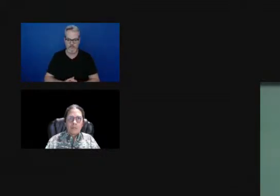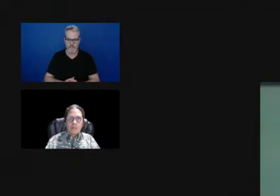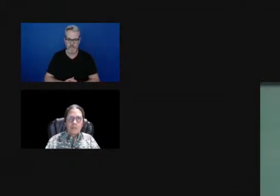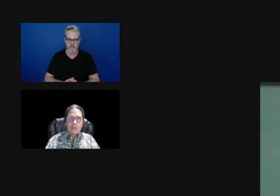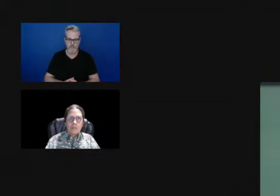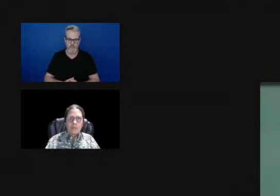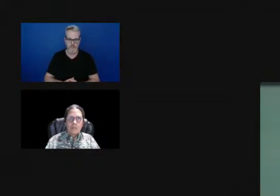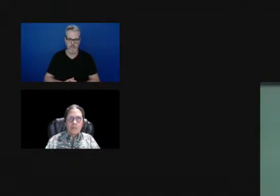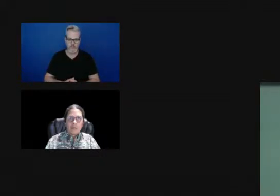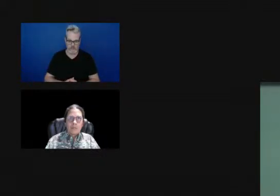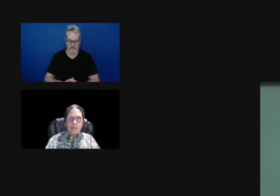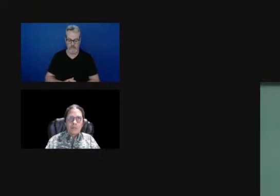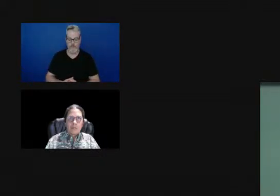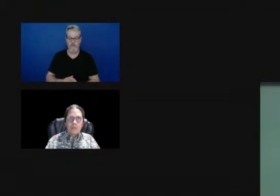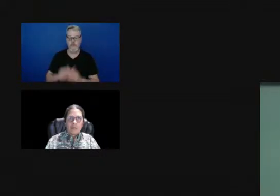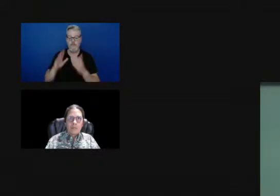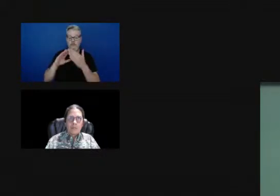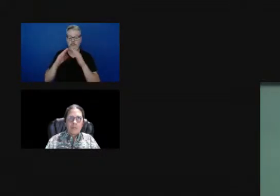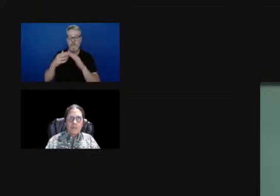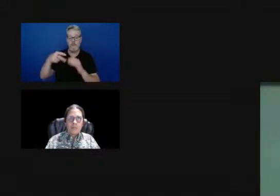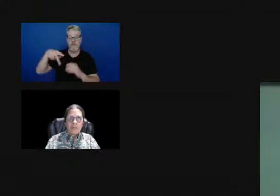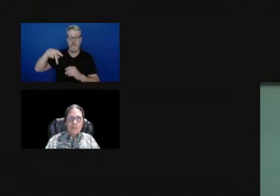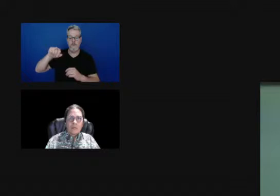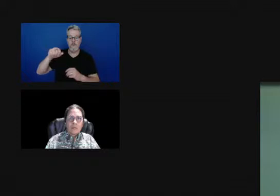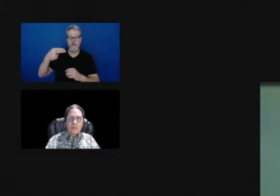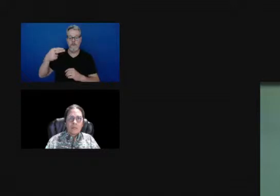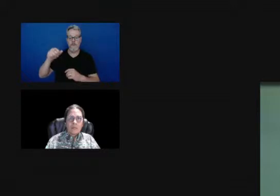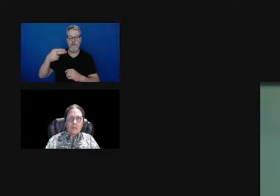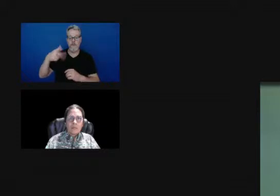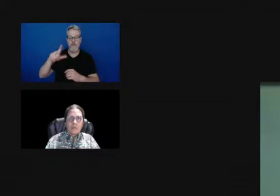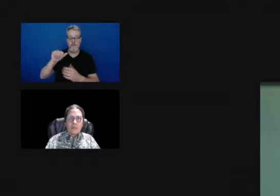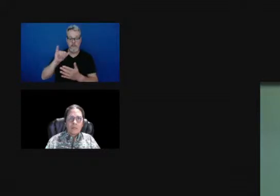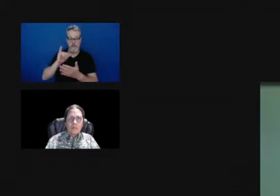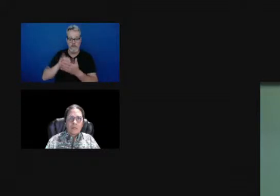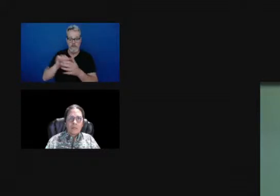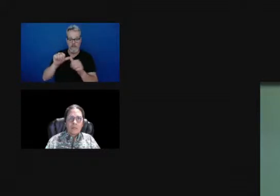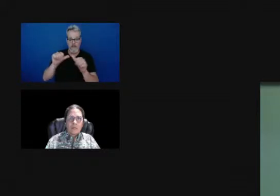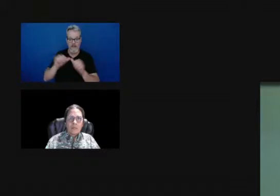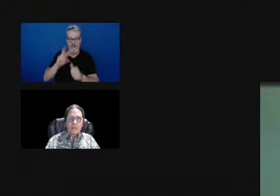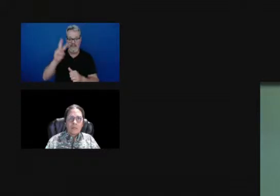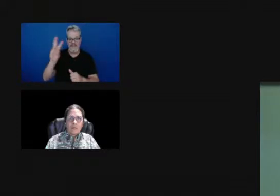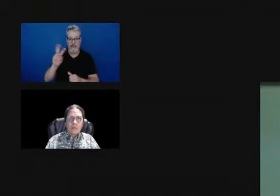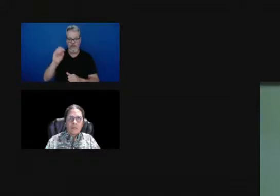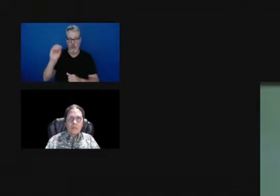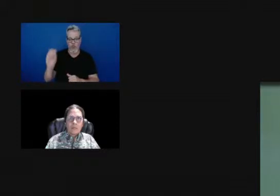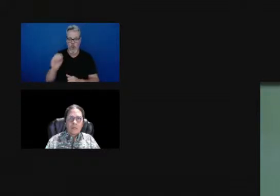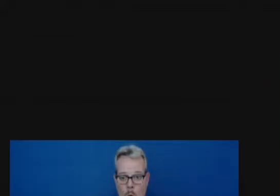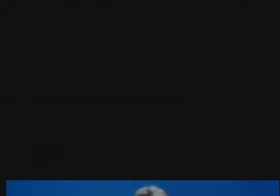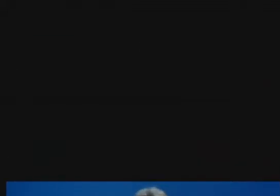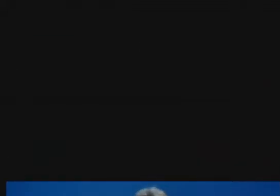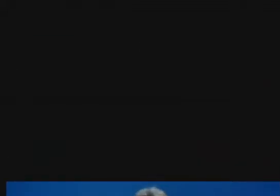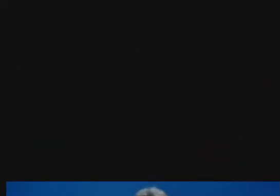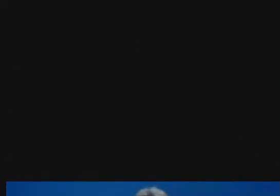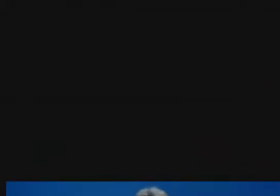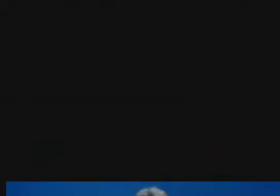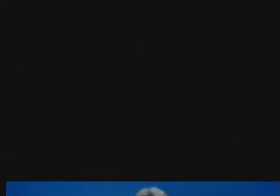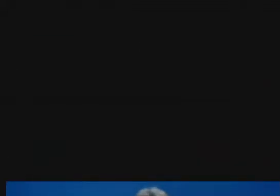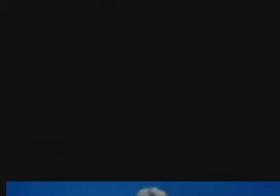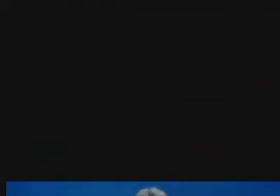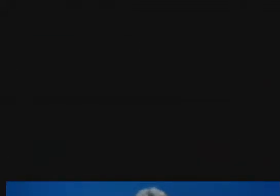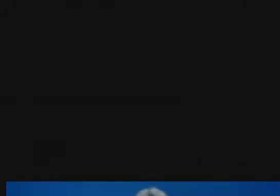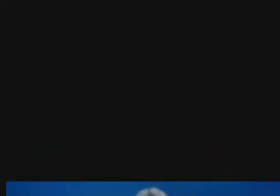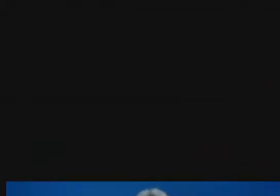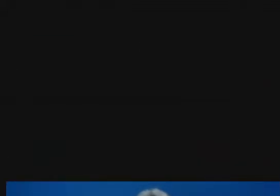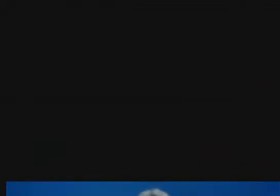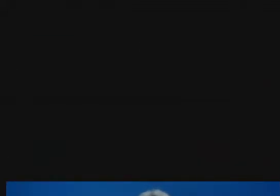In Pahala, W.O. Clark, the sugar plantation geologist, swept the ash from his sidewalk and found that in 24 hours,